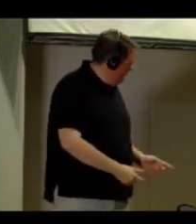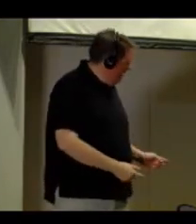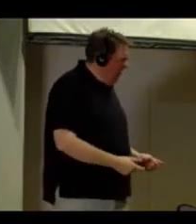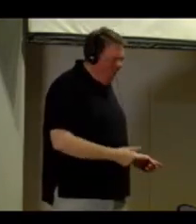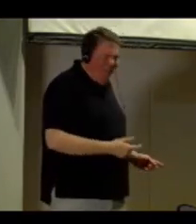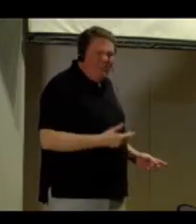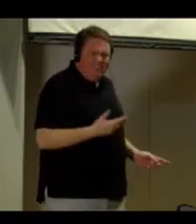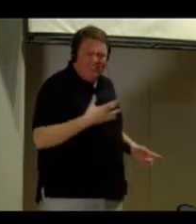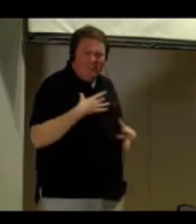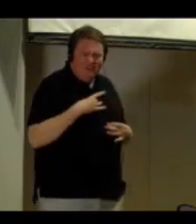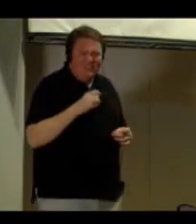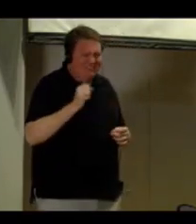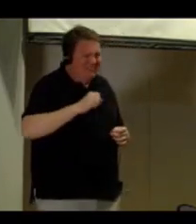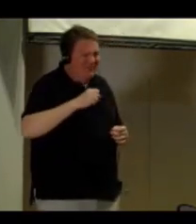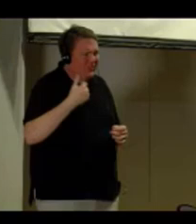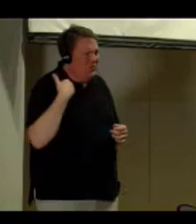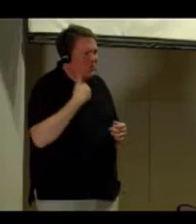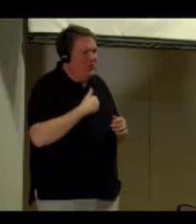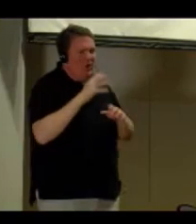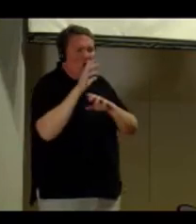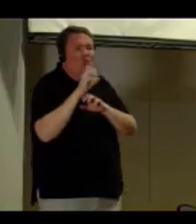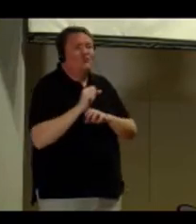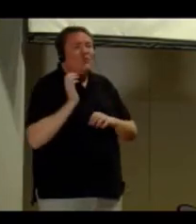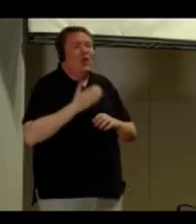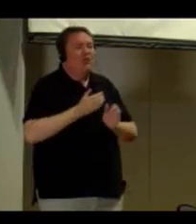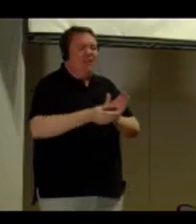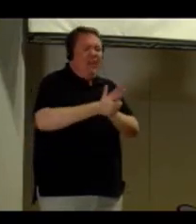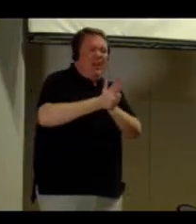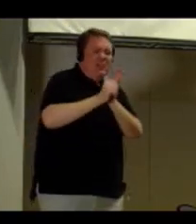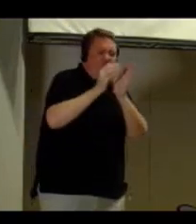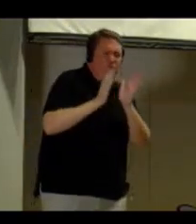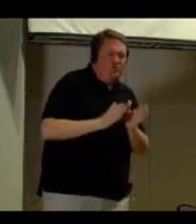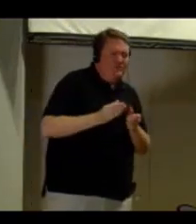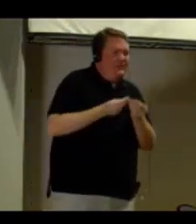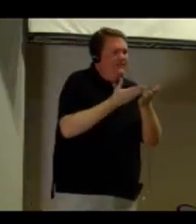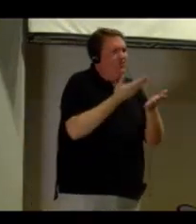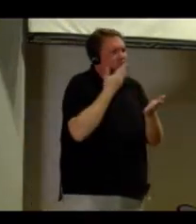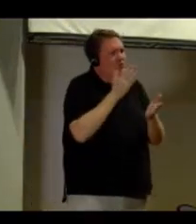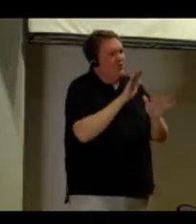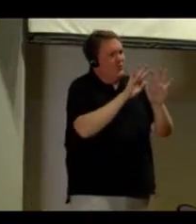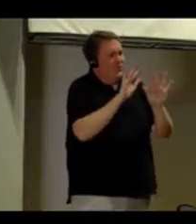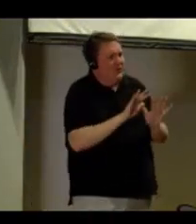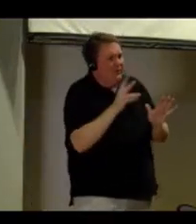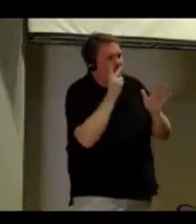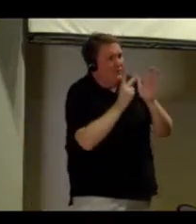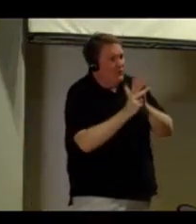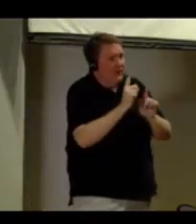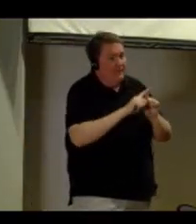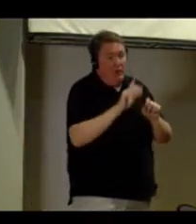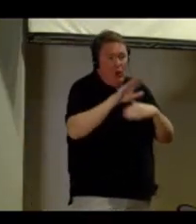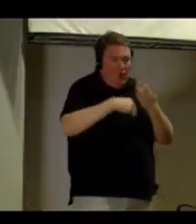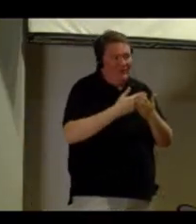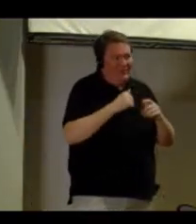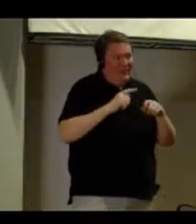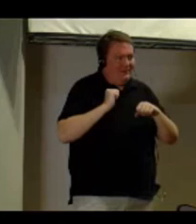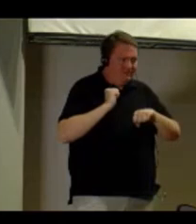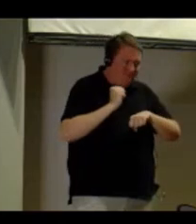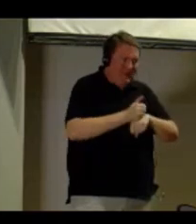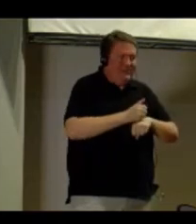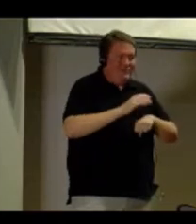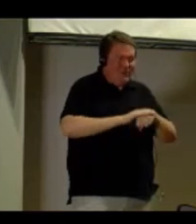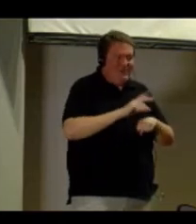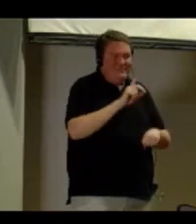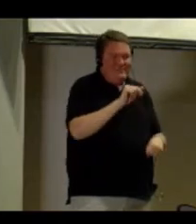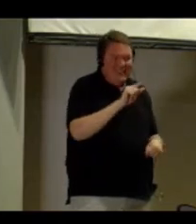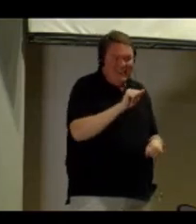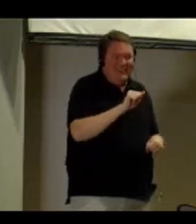so used to our experts being able to give us good weather forecasts. That depends on data mm-hmm. and long-term